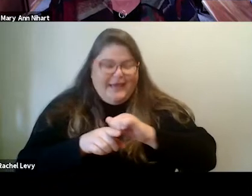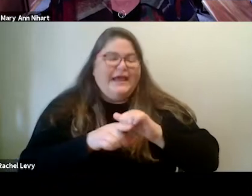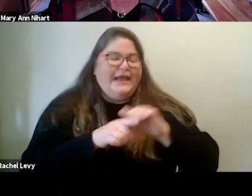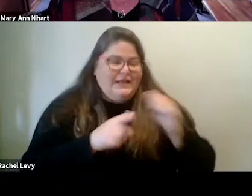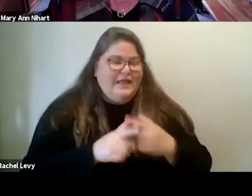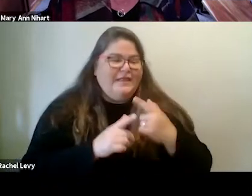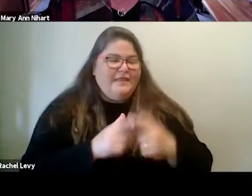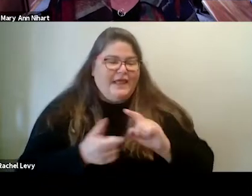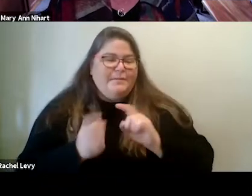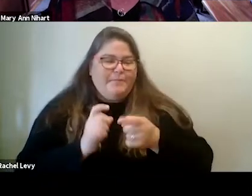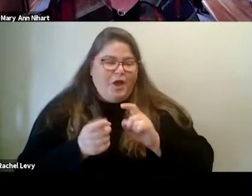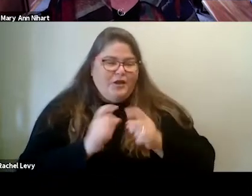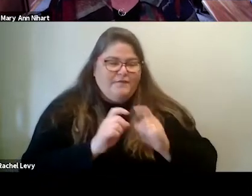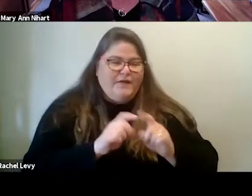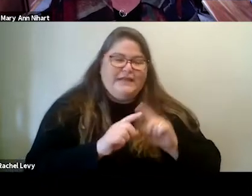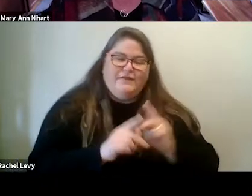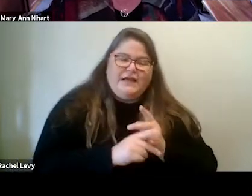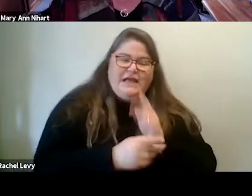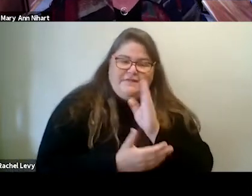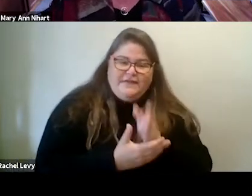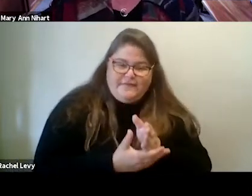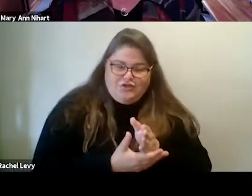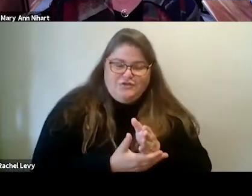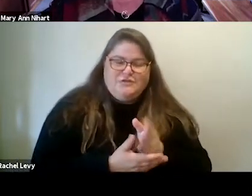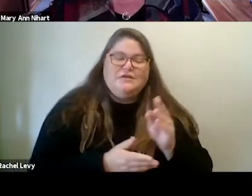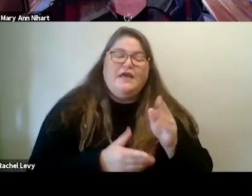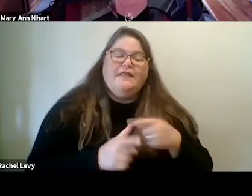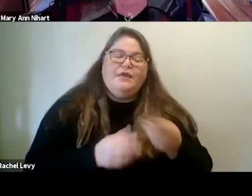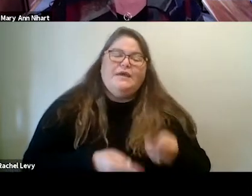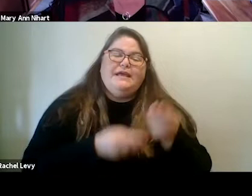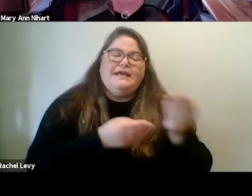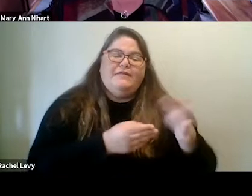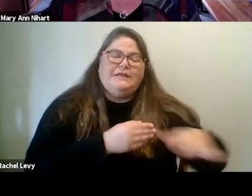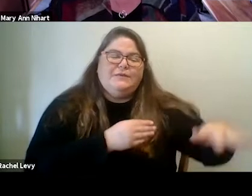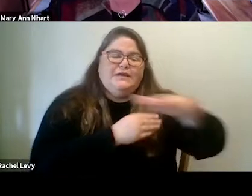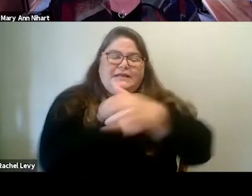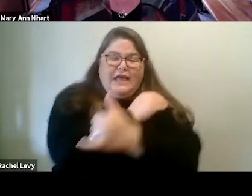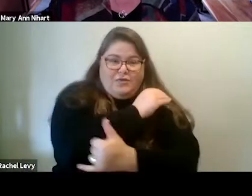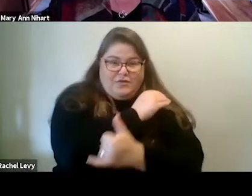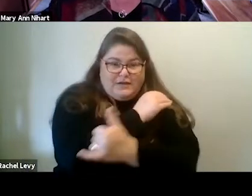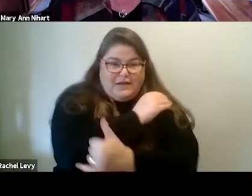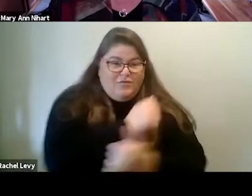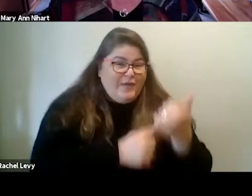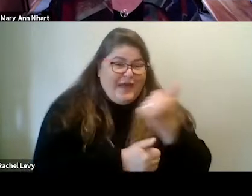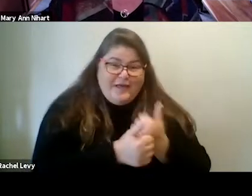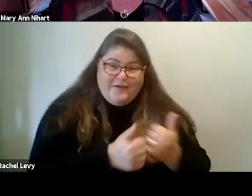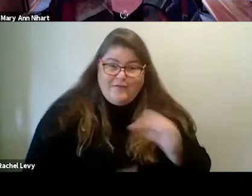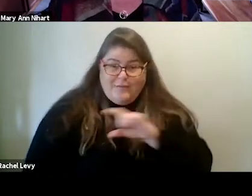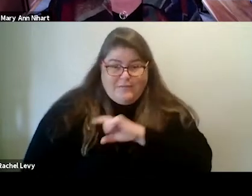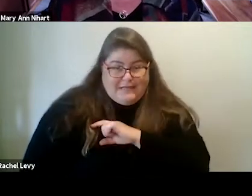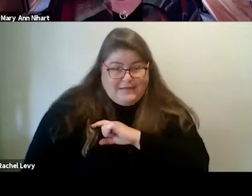of videos that we made available to the entire county, to every police officer.